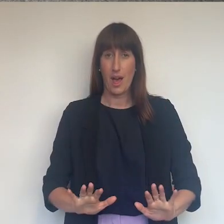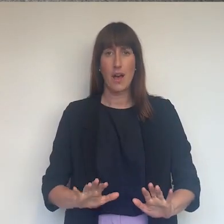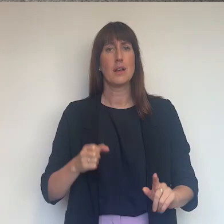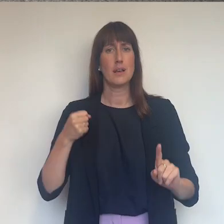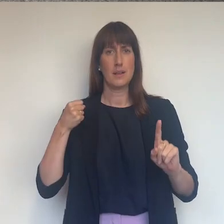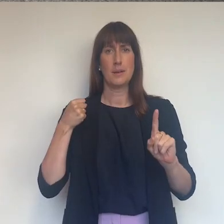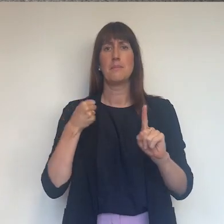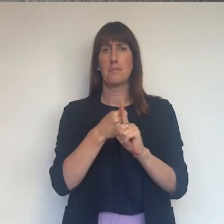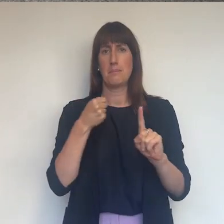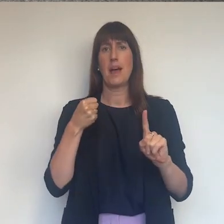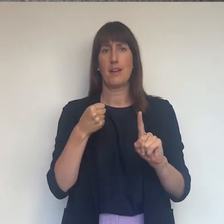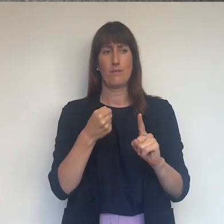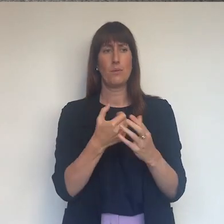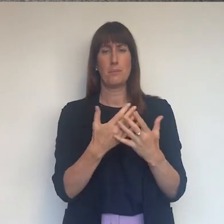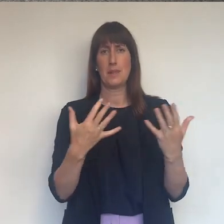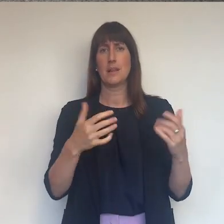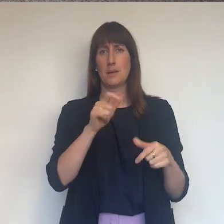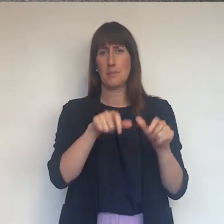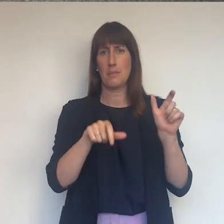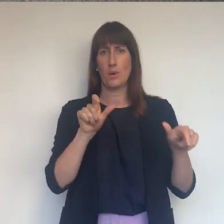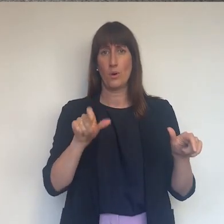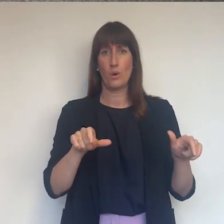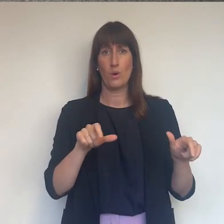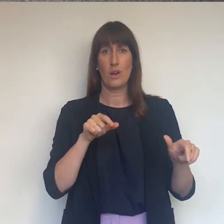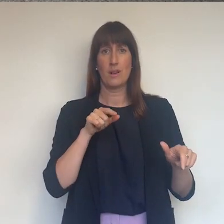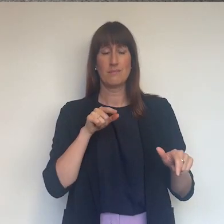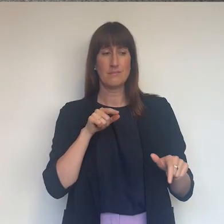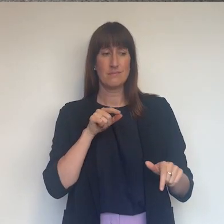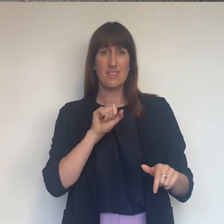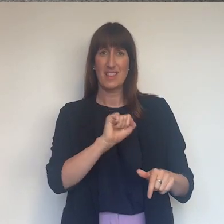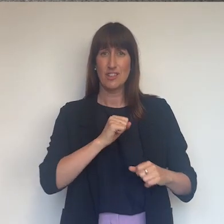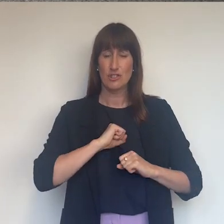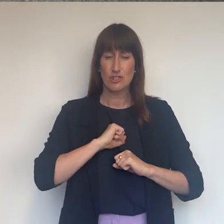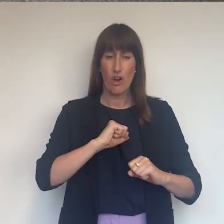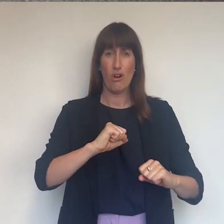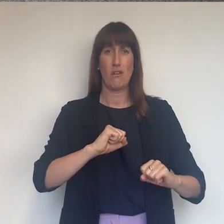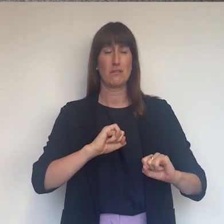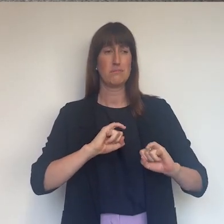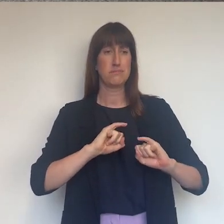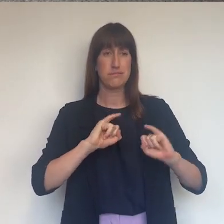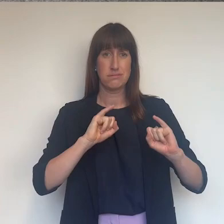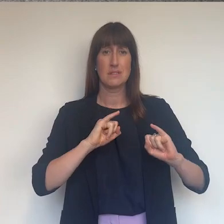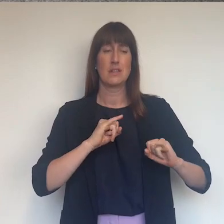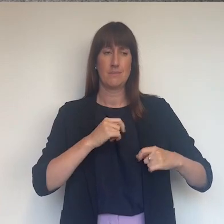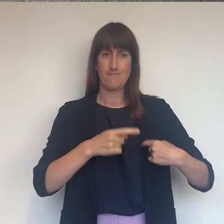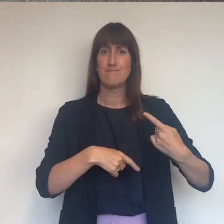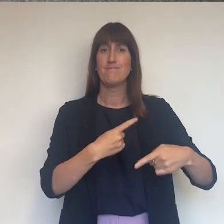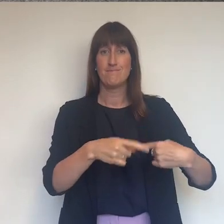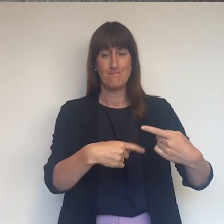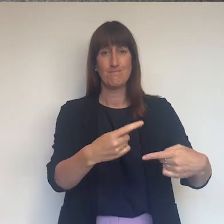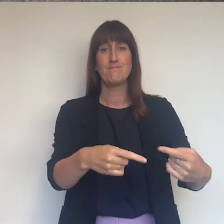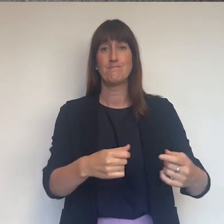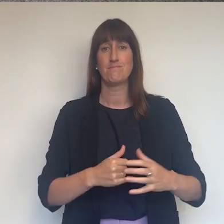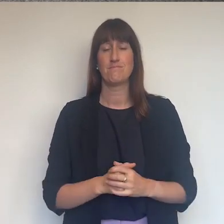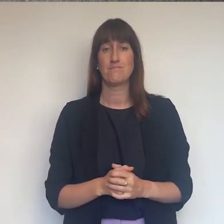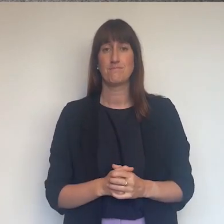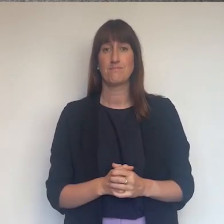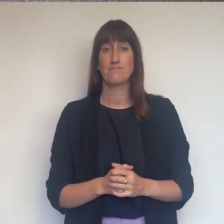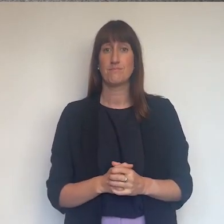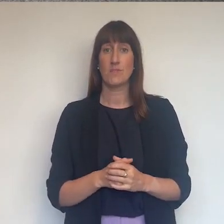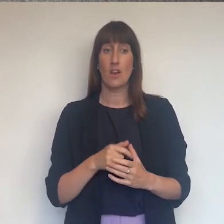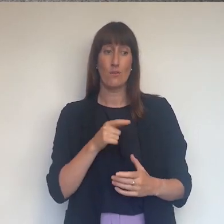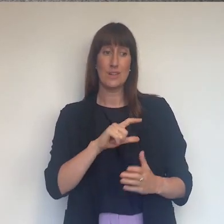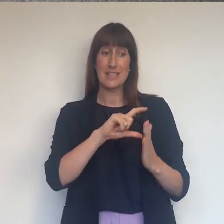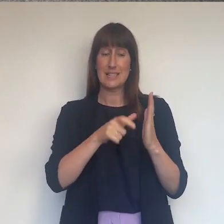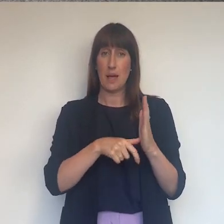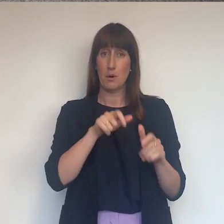will be felt for some time through the recovery efforts. It's been particularly stressful for disabled